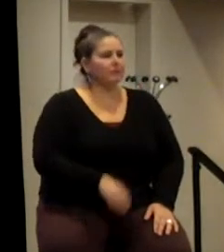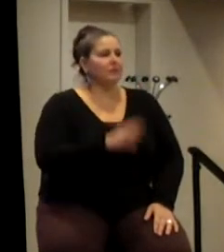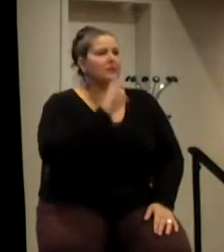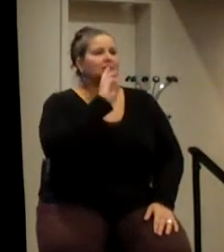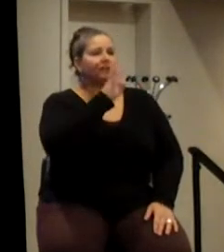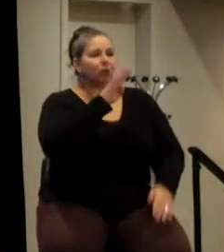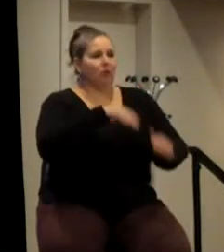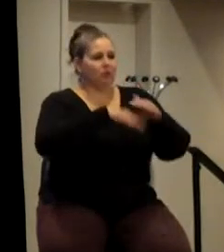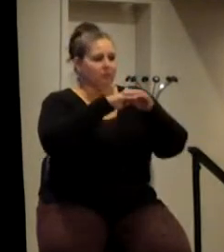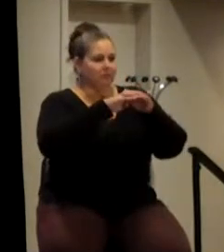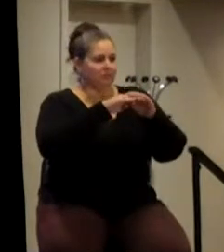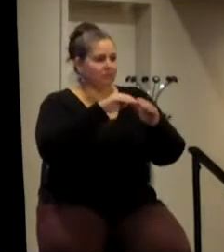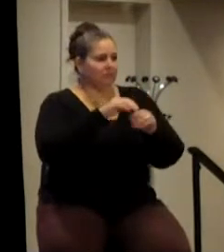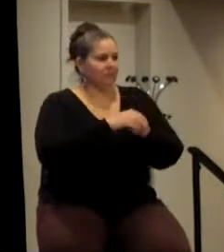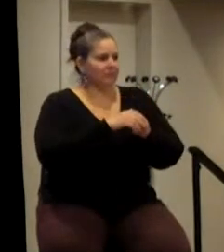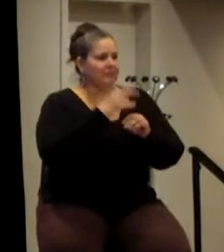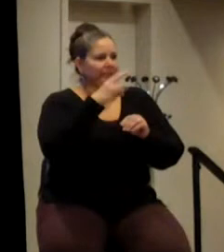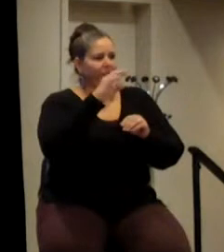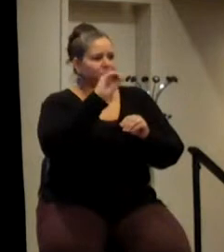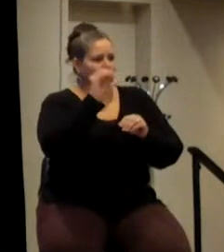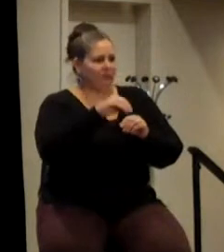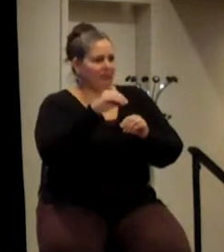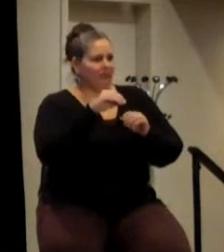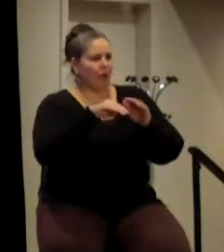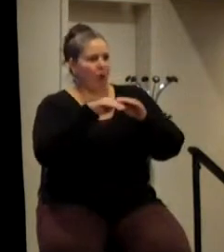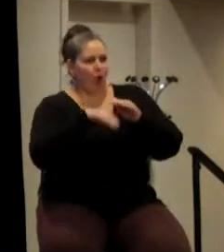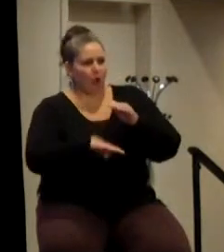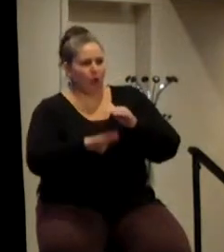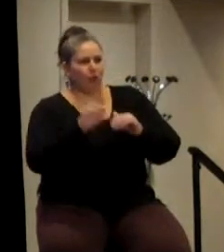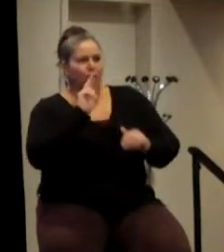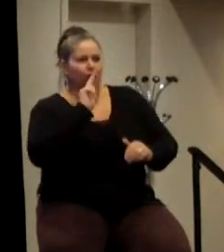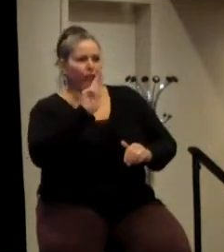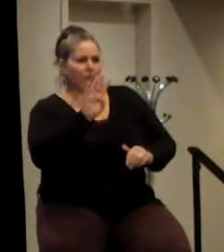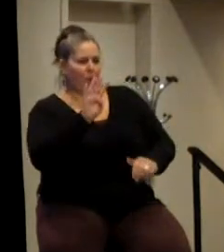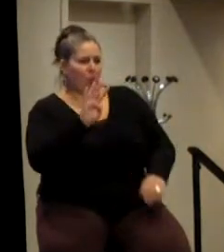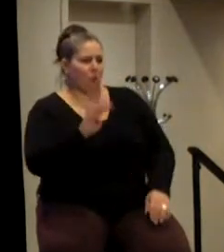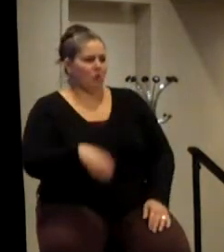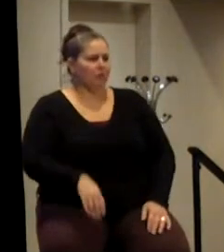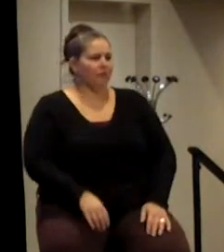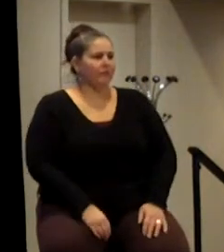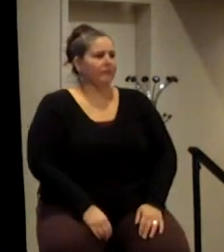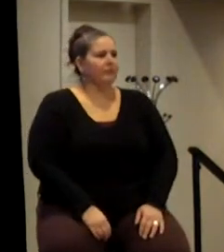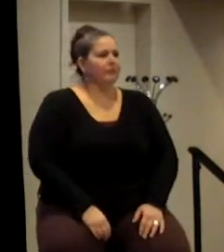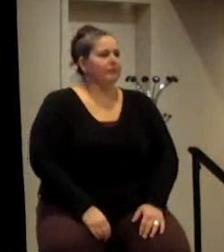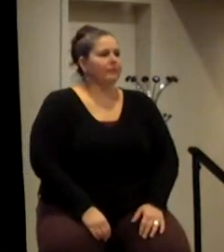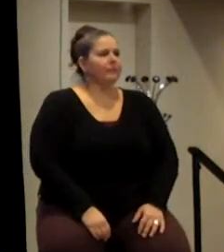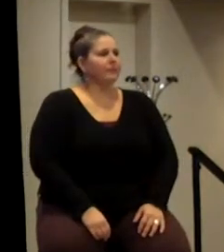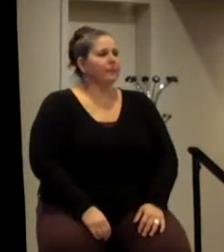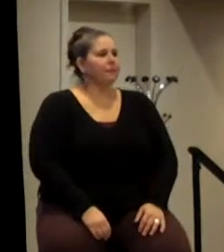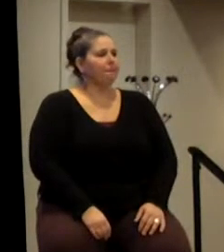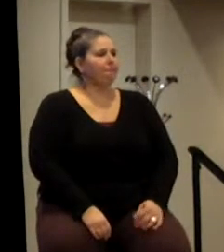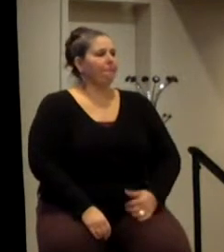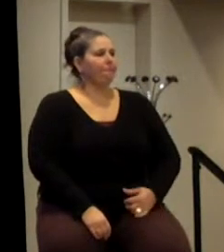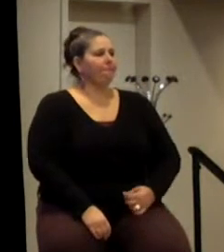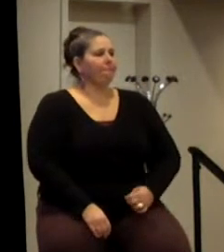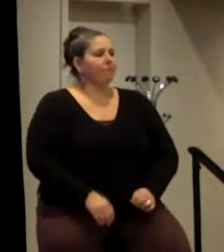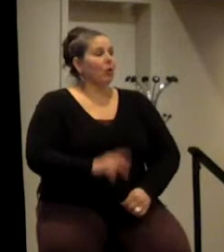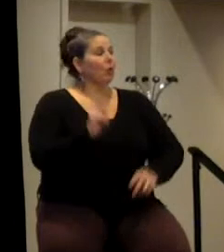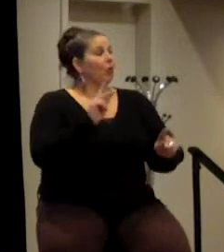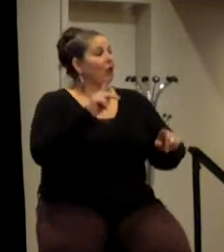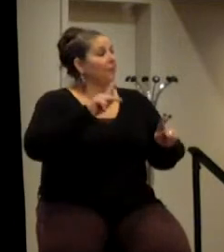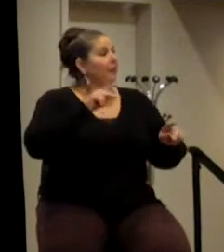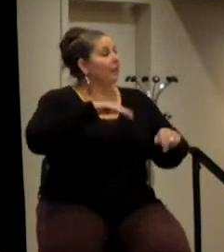34. When we look at the residency, when we look